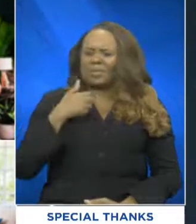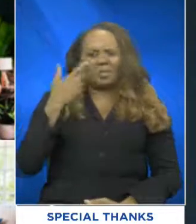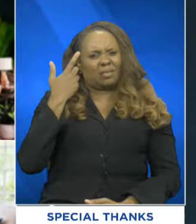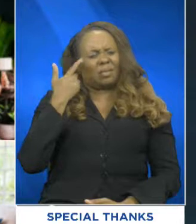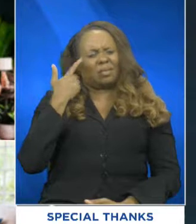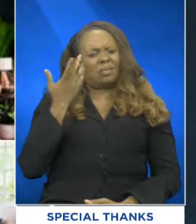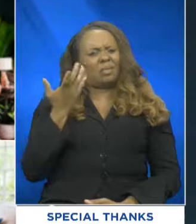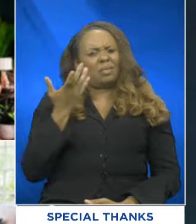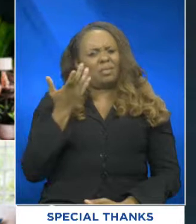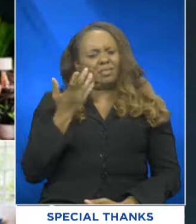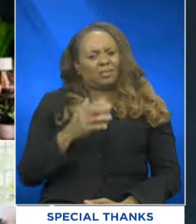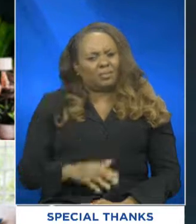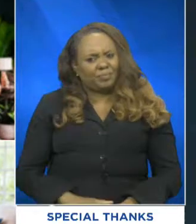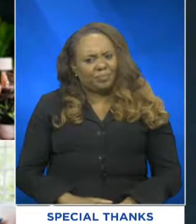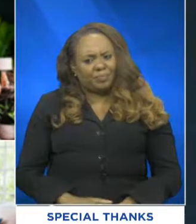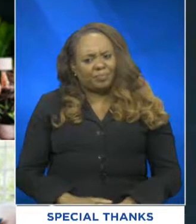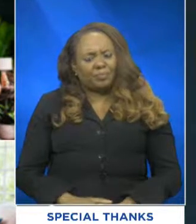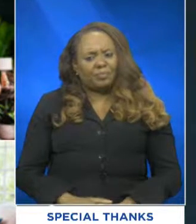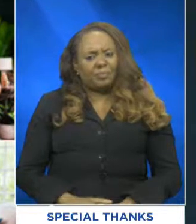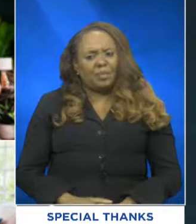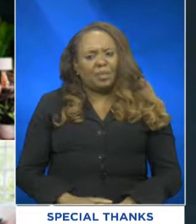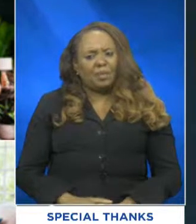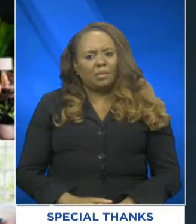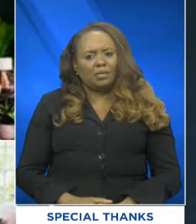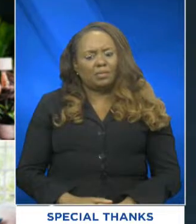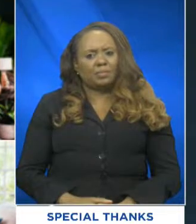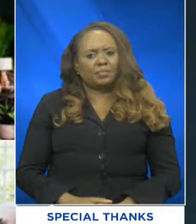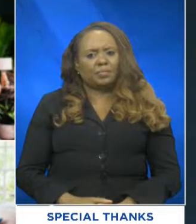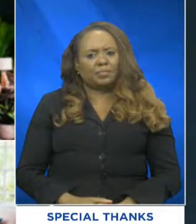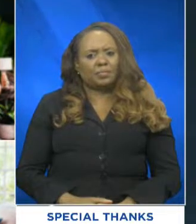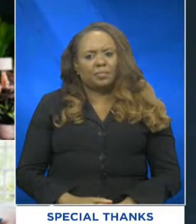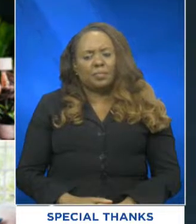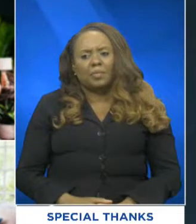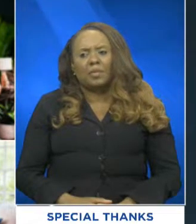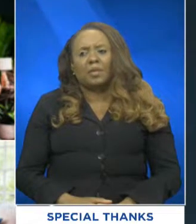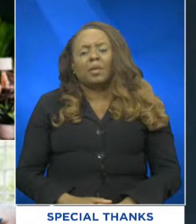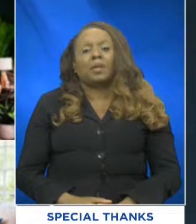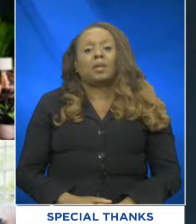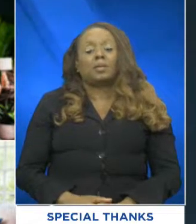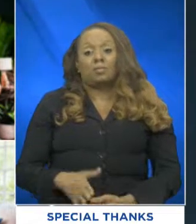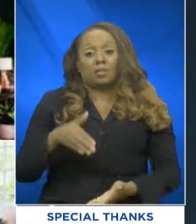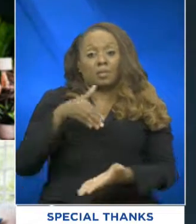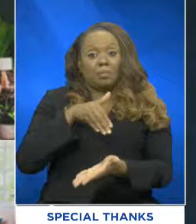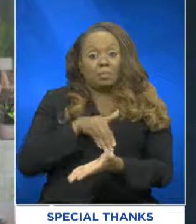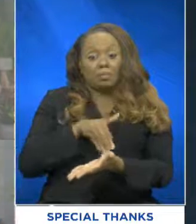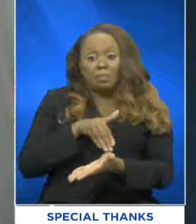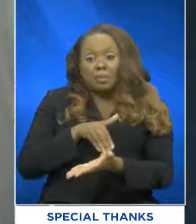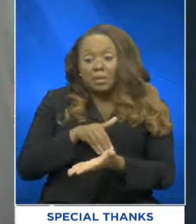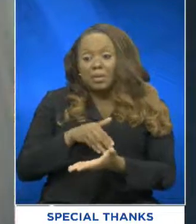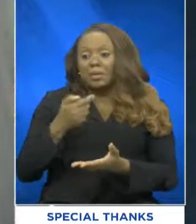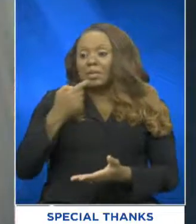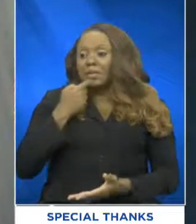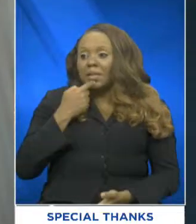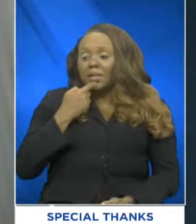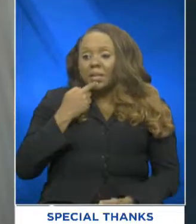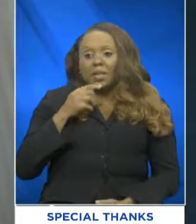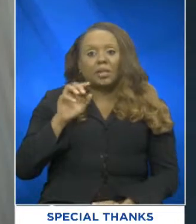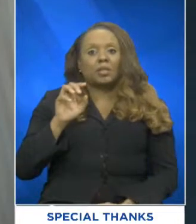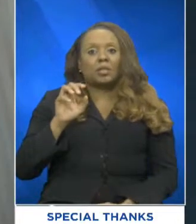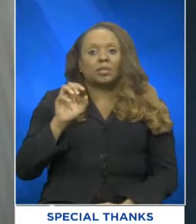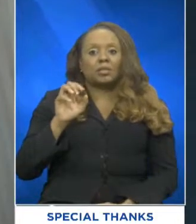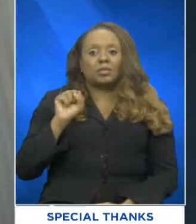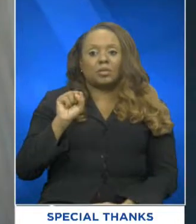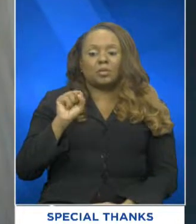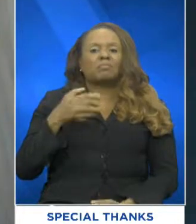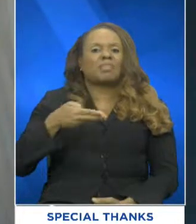then the medical fraternity also says it's a silent killer. So what